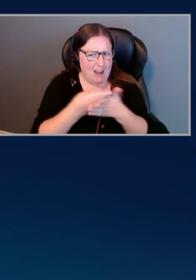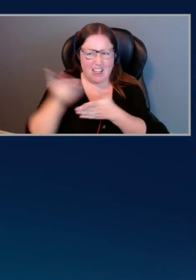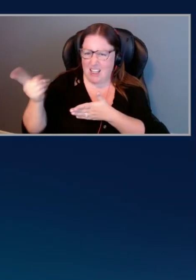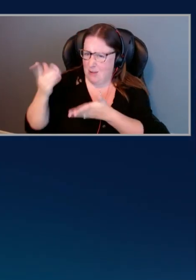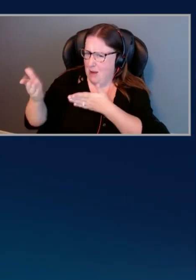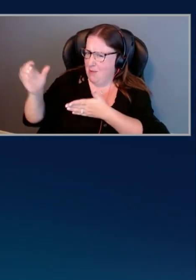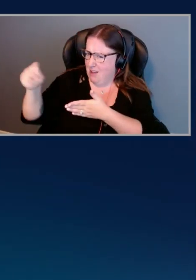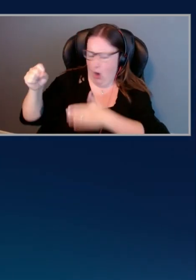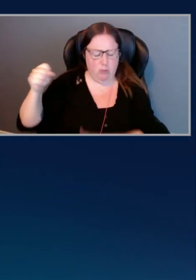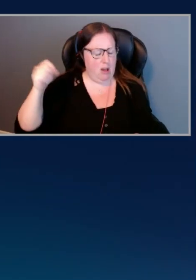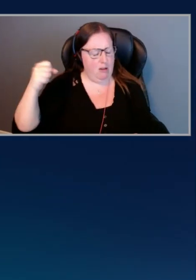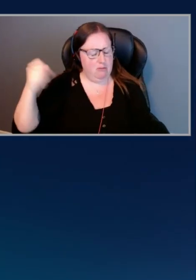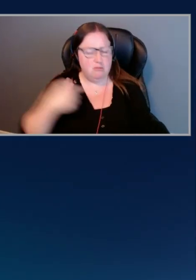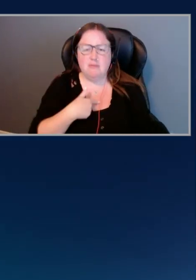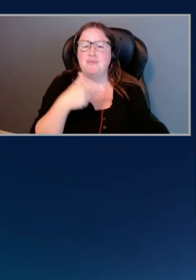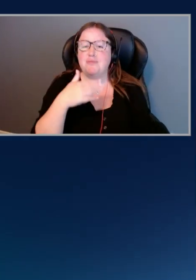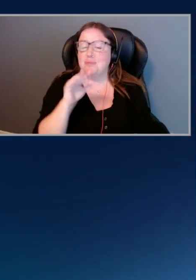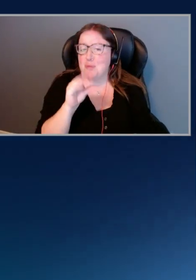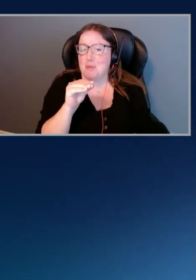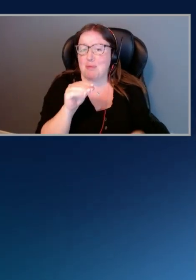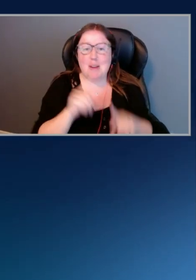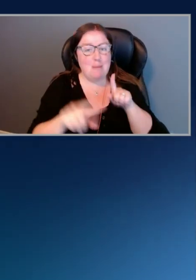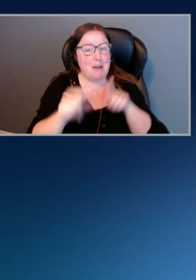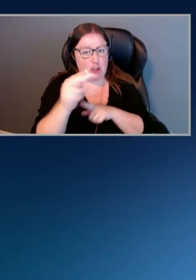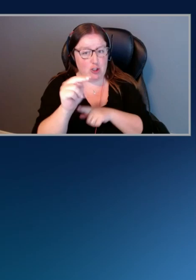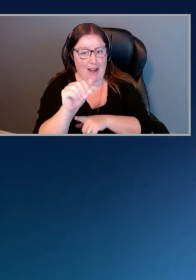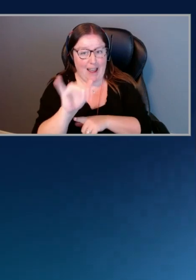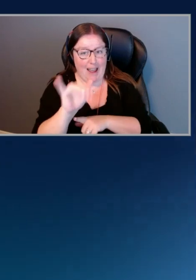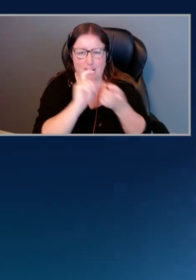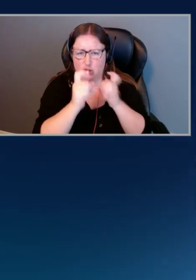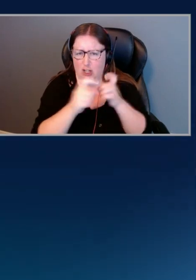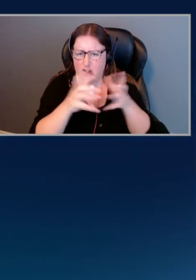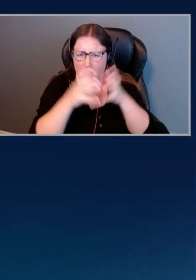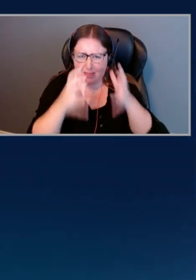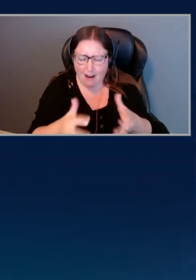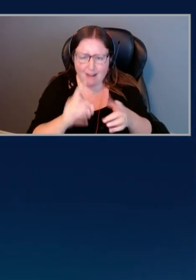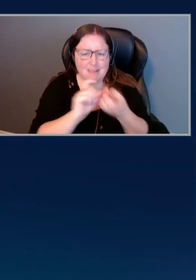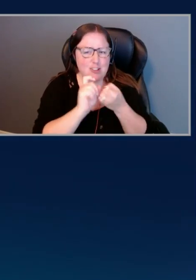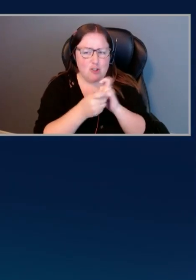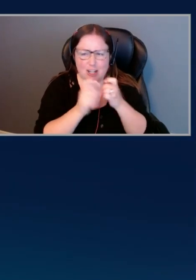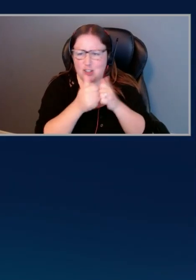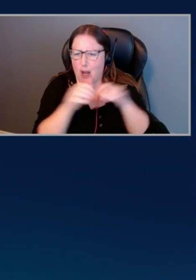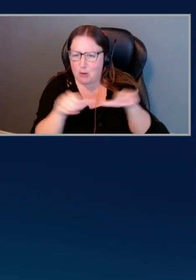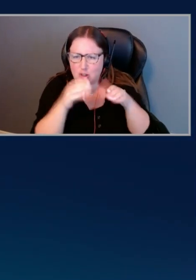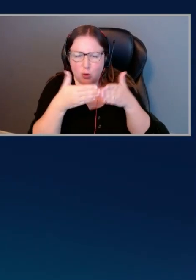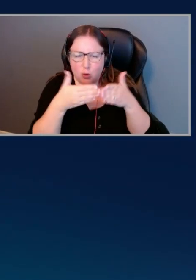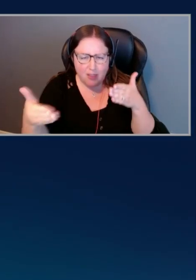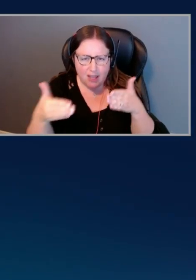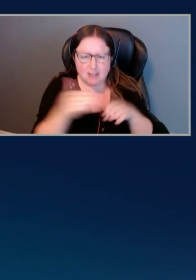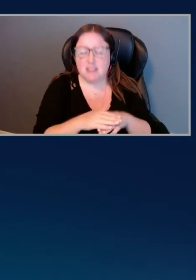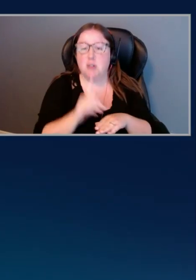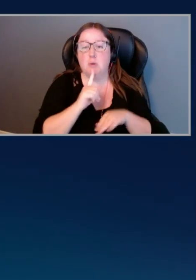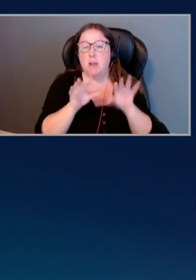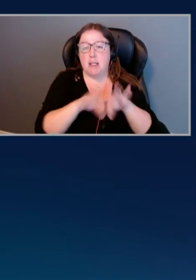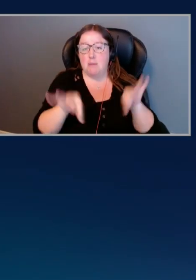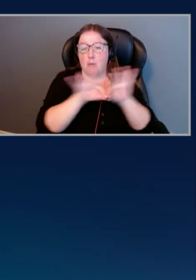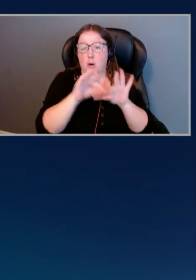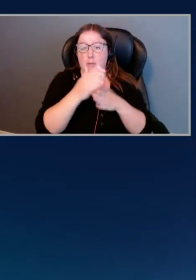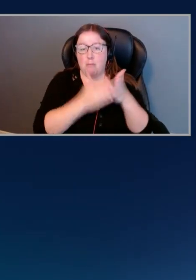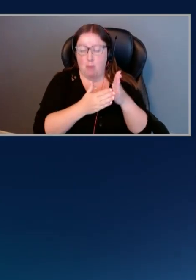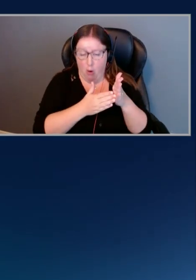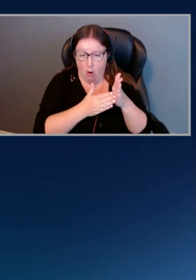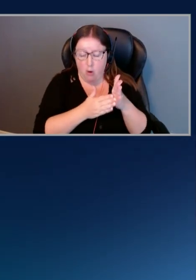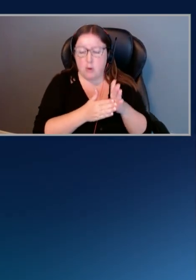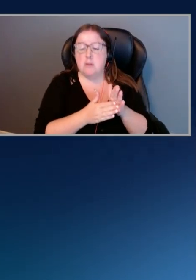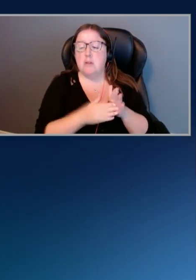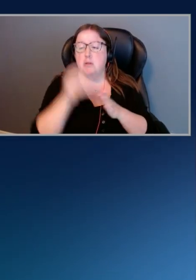So, but generative AI has changed a bunch of that, right? It's changed a lot of the ways we do things. And I think that's a very important aspect of this,